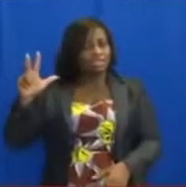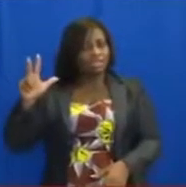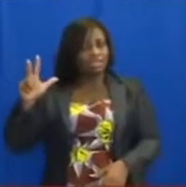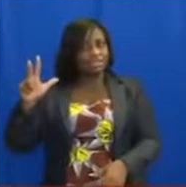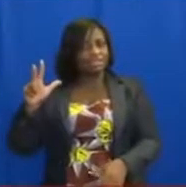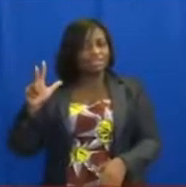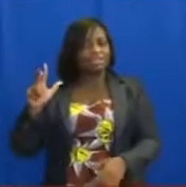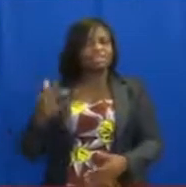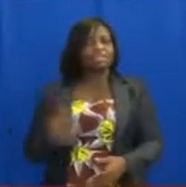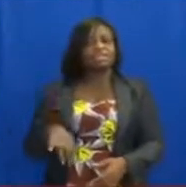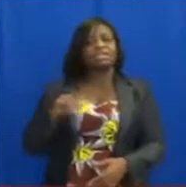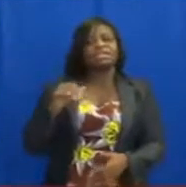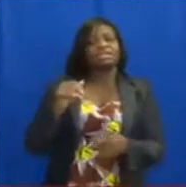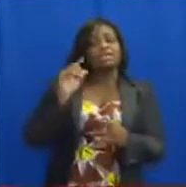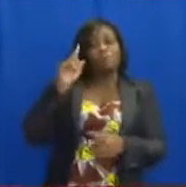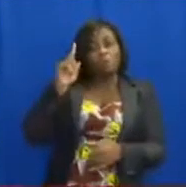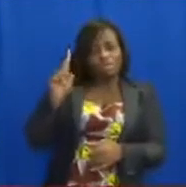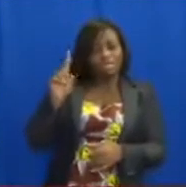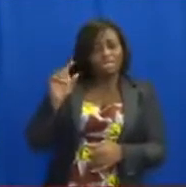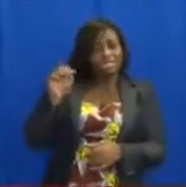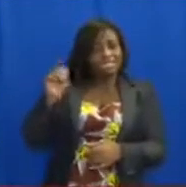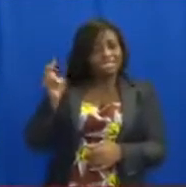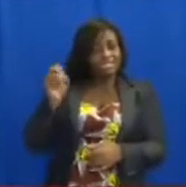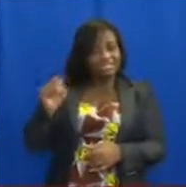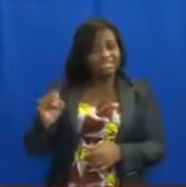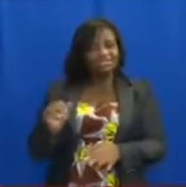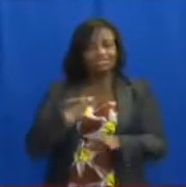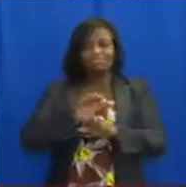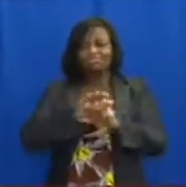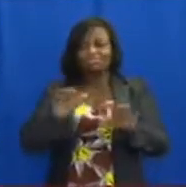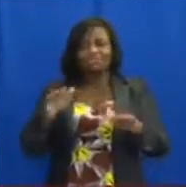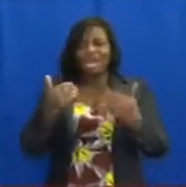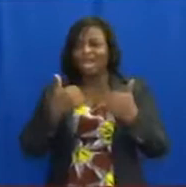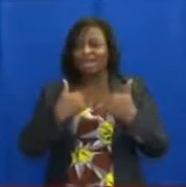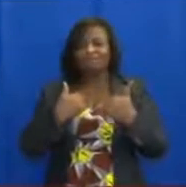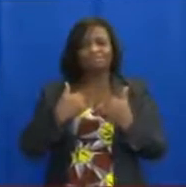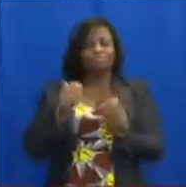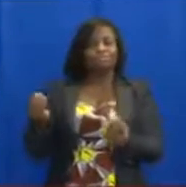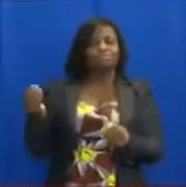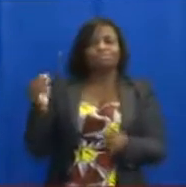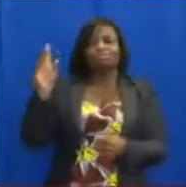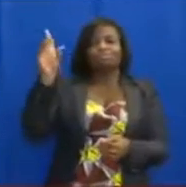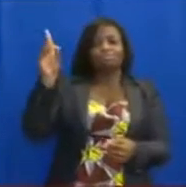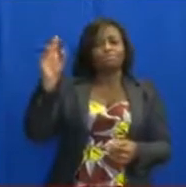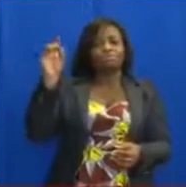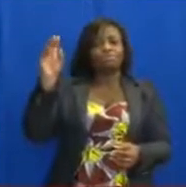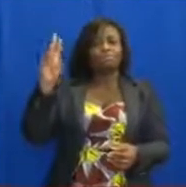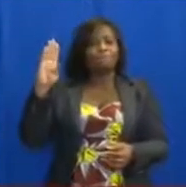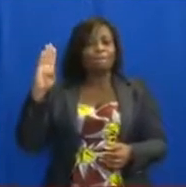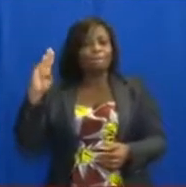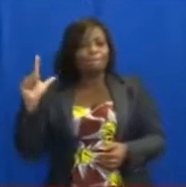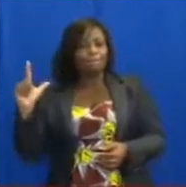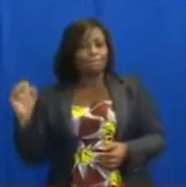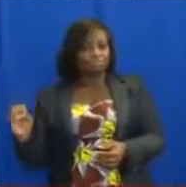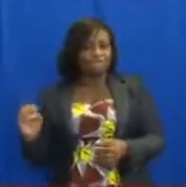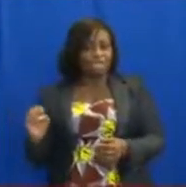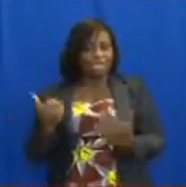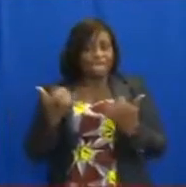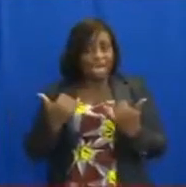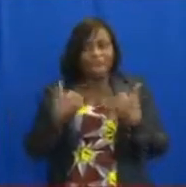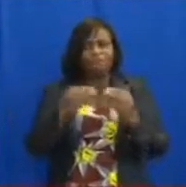schools, like SHS 1 students, will no longer run the double-track system. The expansion